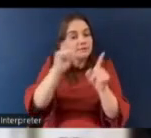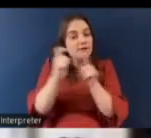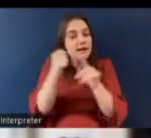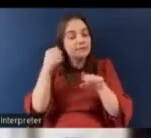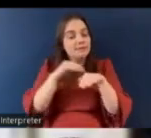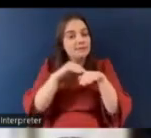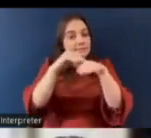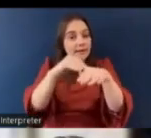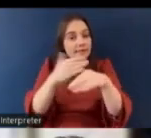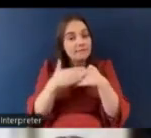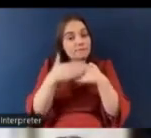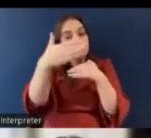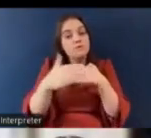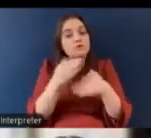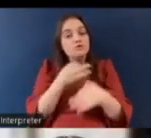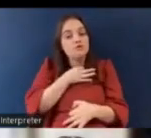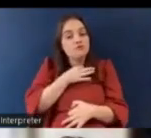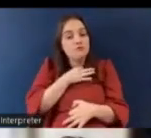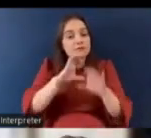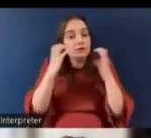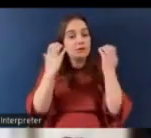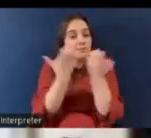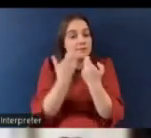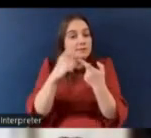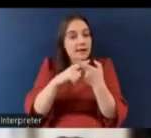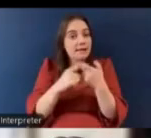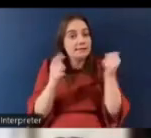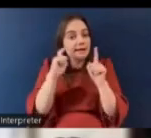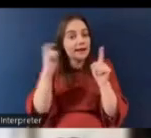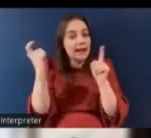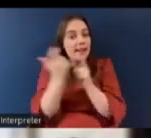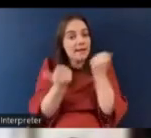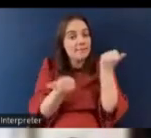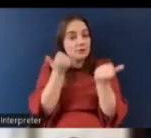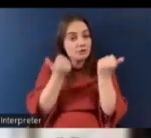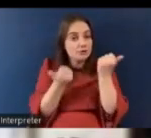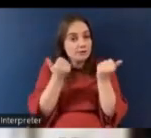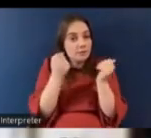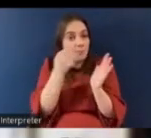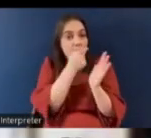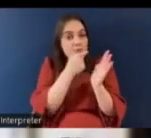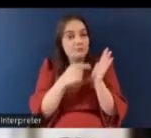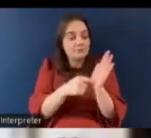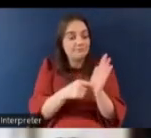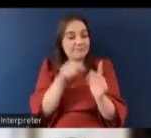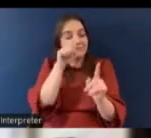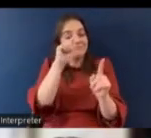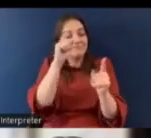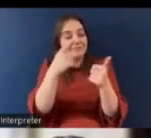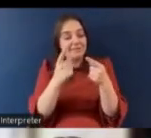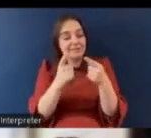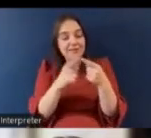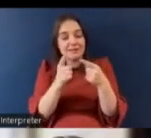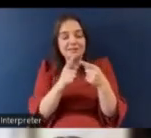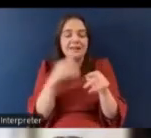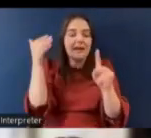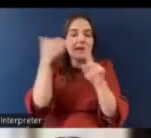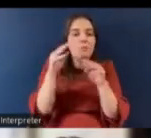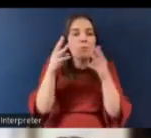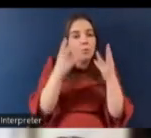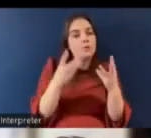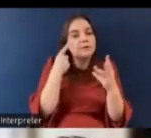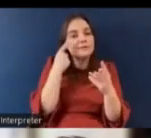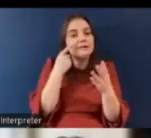communities, and climate justice proofing. So basically, this toolkit is to help people identify the climate impacts existing in